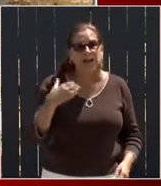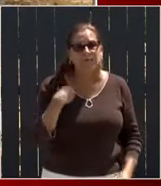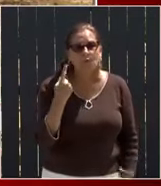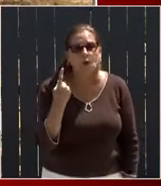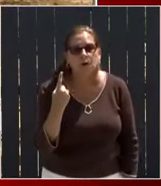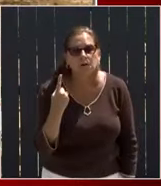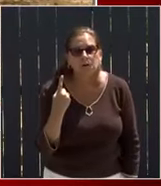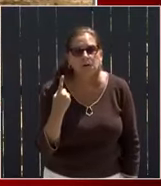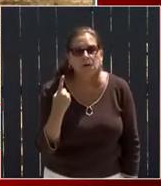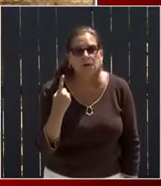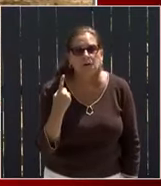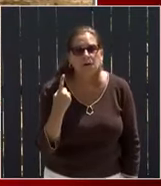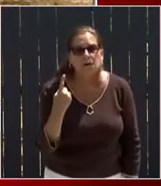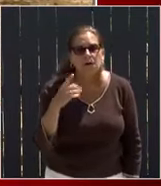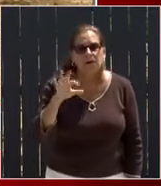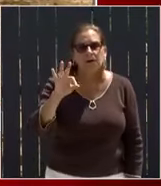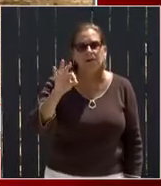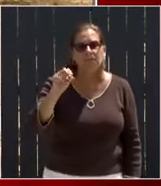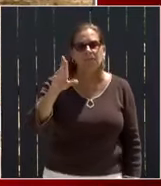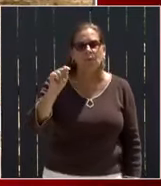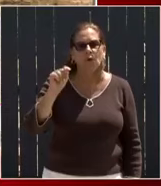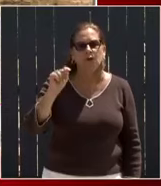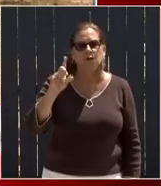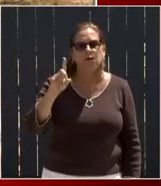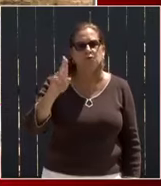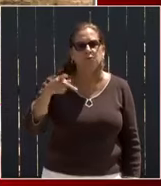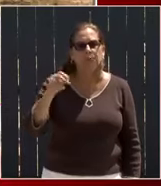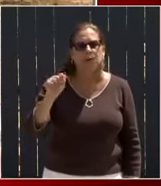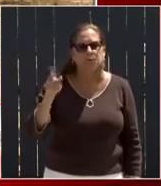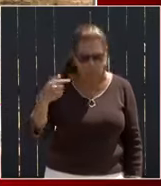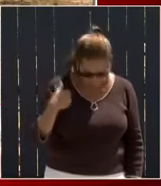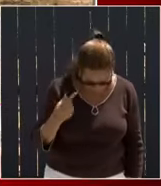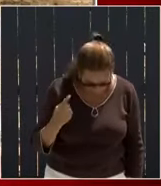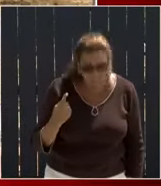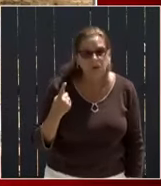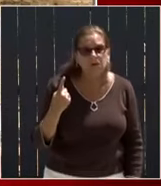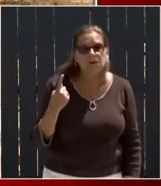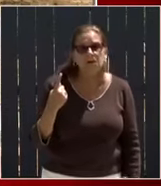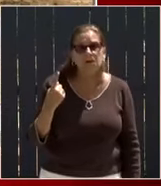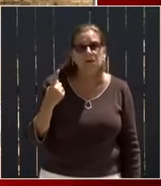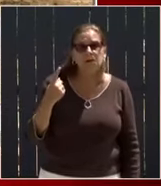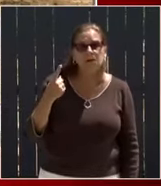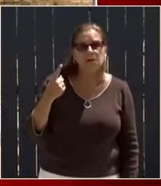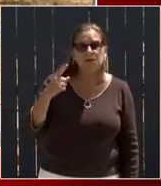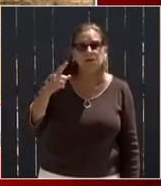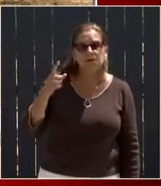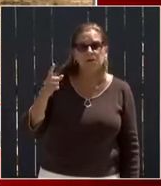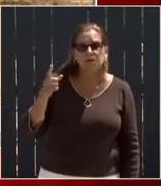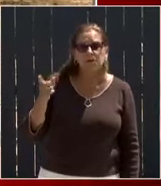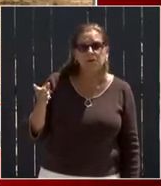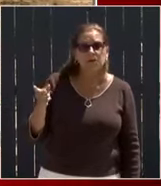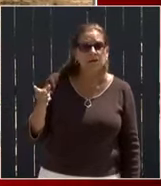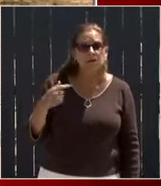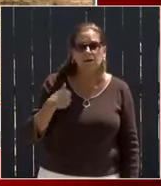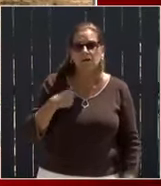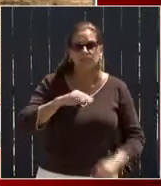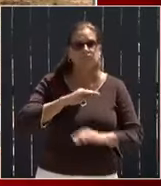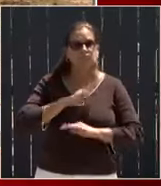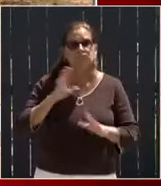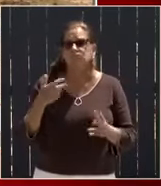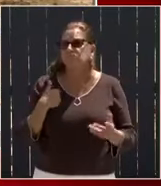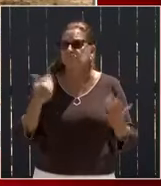down the hill. So it's an incredible facility, a jewel of the city. So every Wednesday and Friday morning